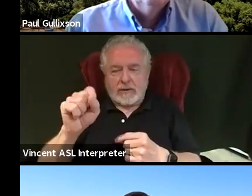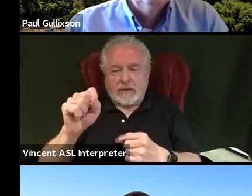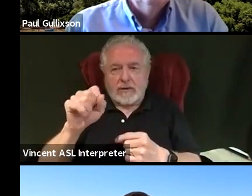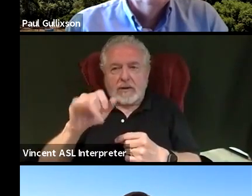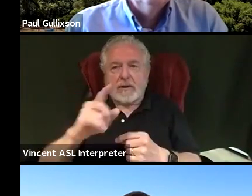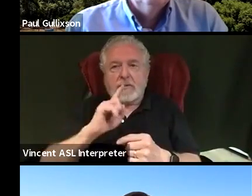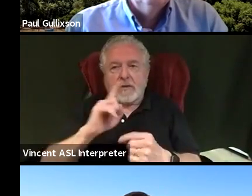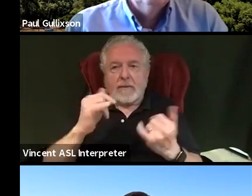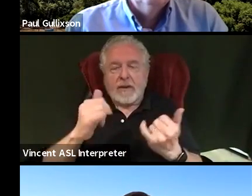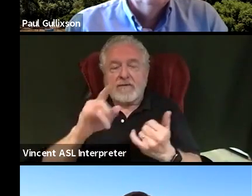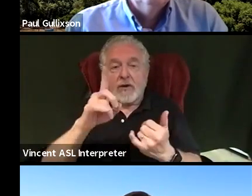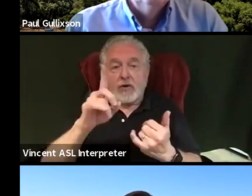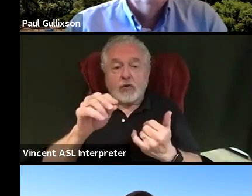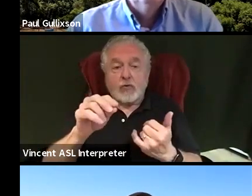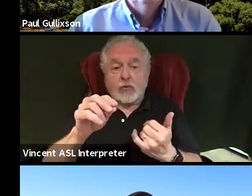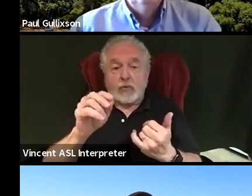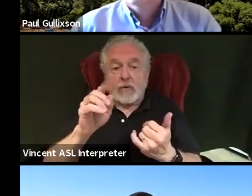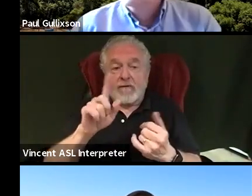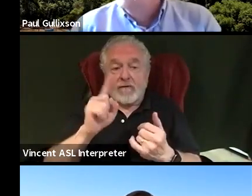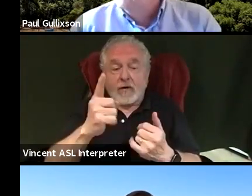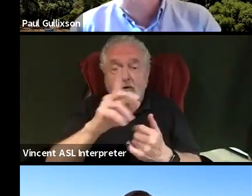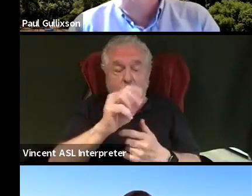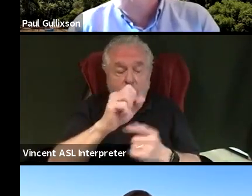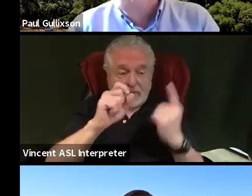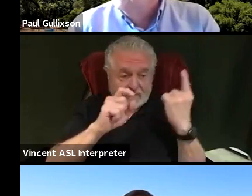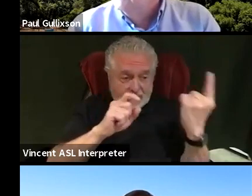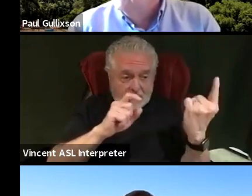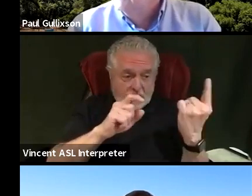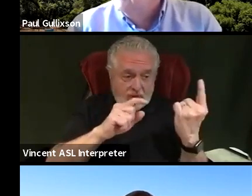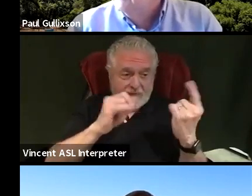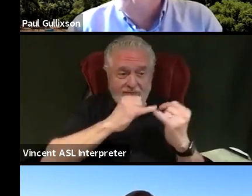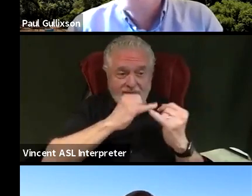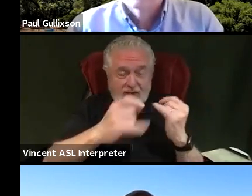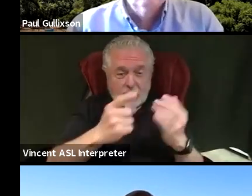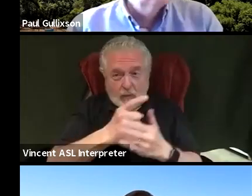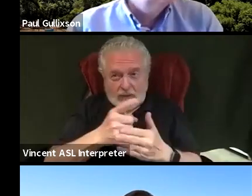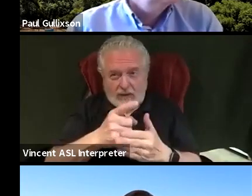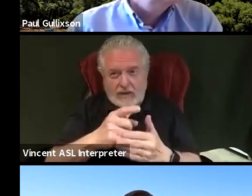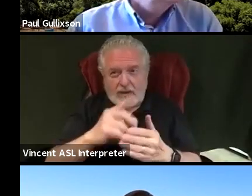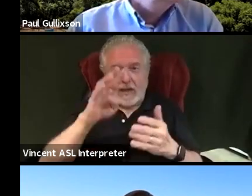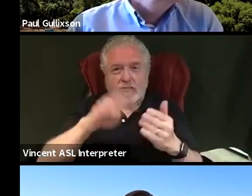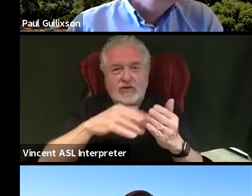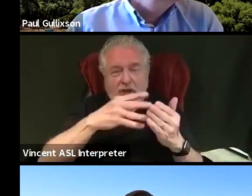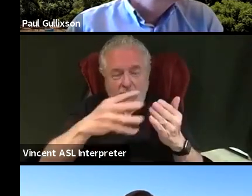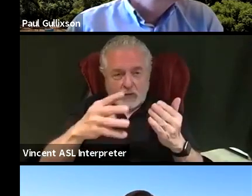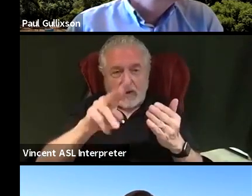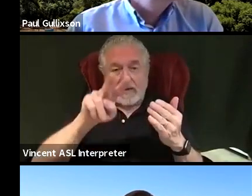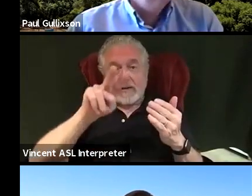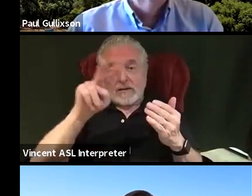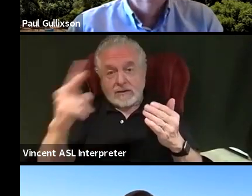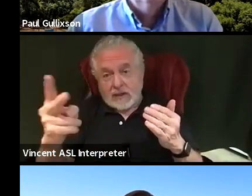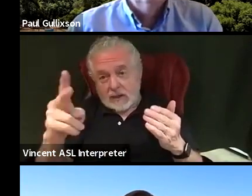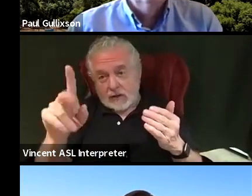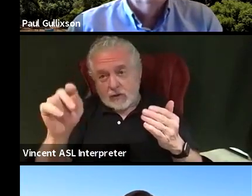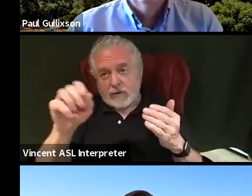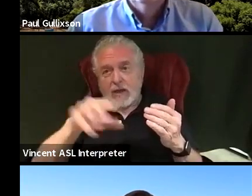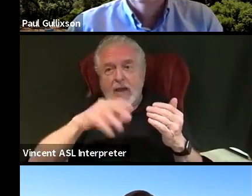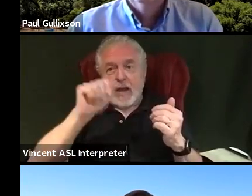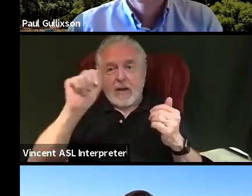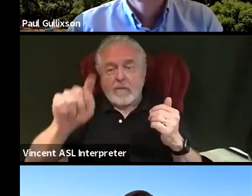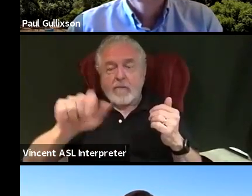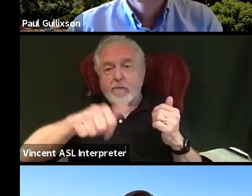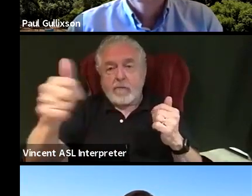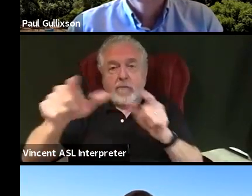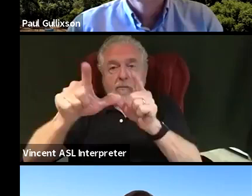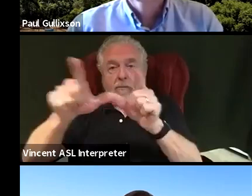as they speak, but if they do first doses during these final weeks, they're scheduling the second dose either at